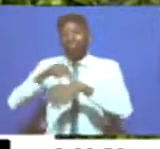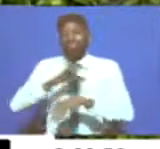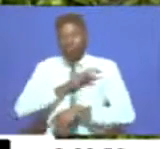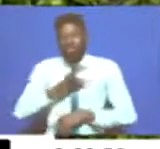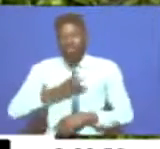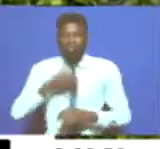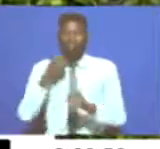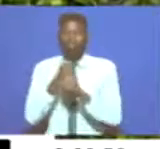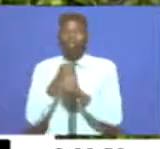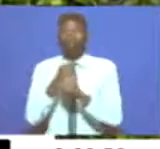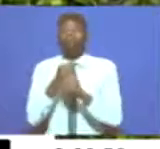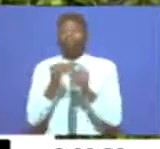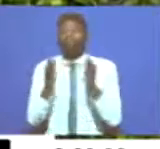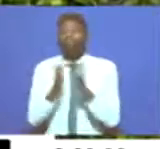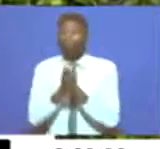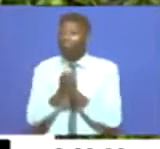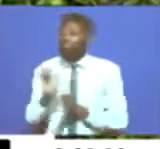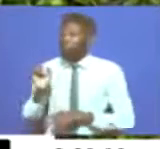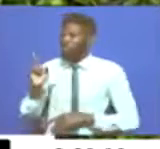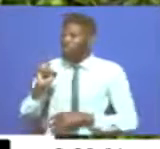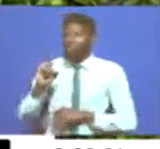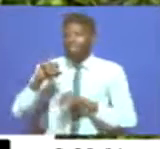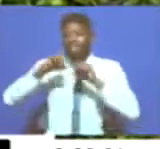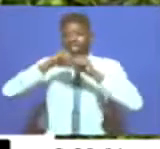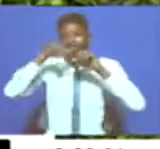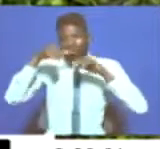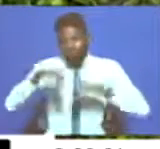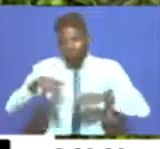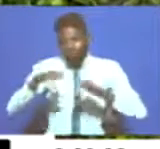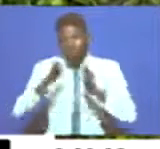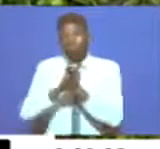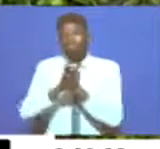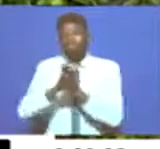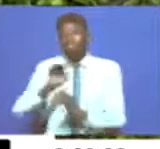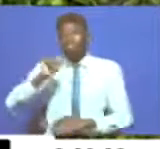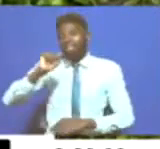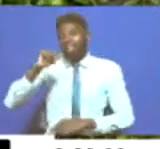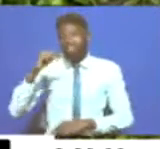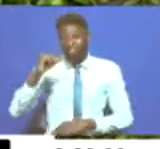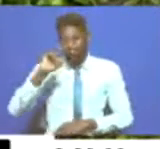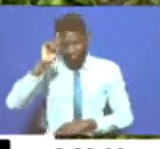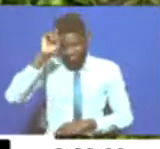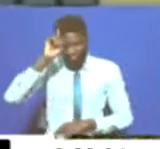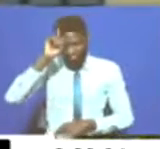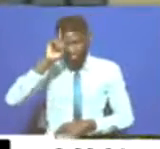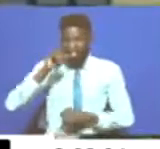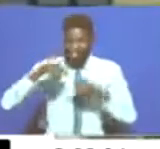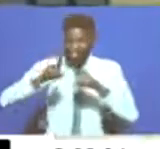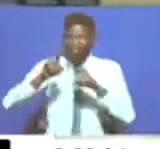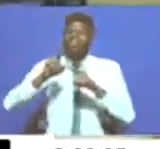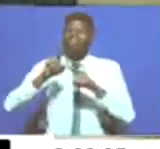the Ministry of Devolution and the Attorney General to retransfer those functions. John Jacob Curia.